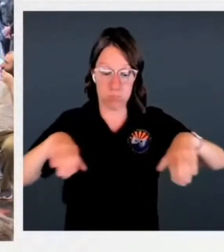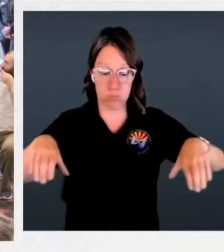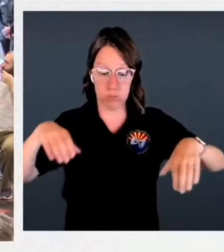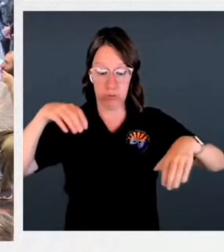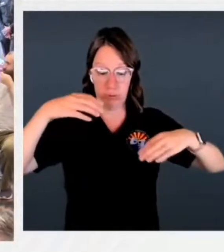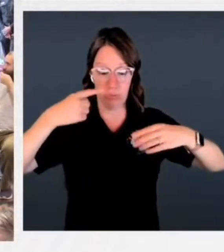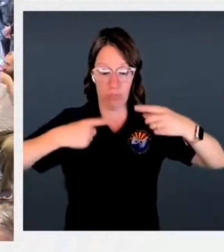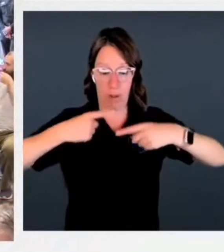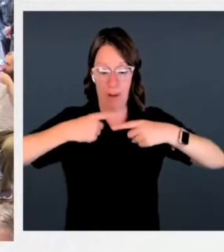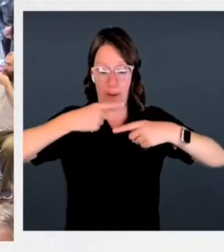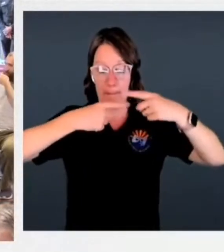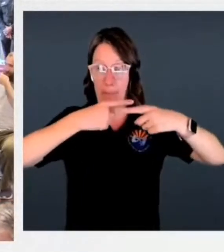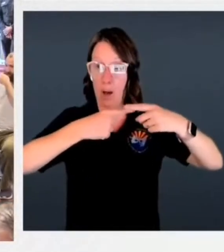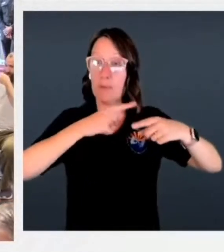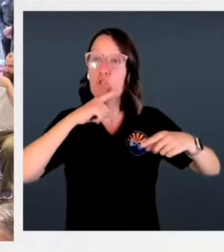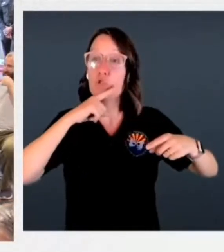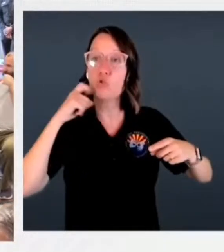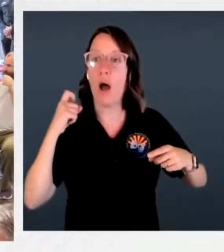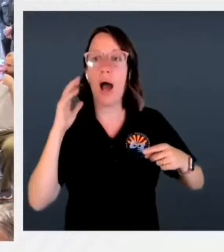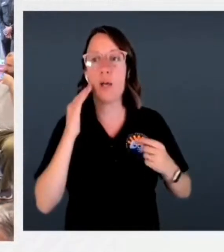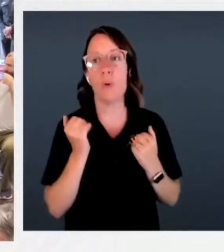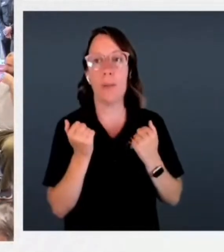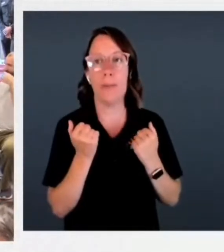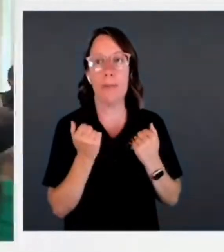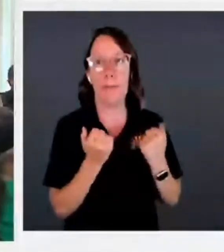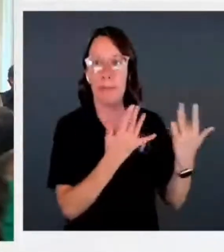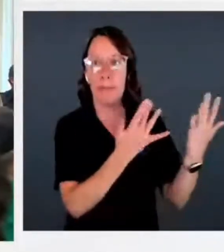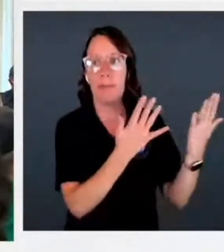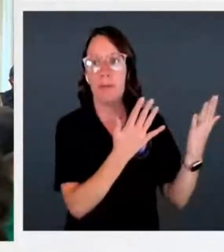So I just hope someone can address that.